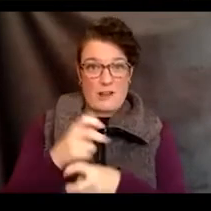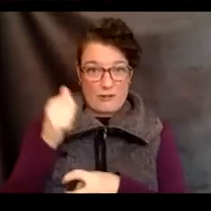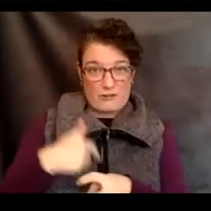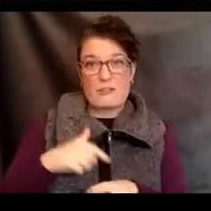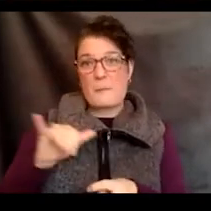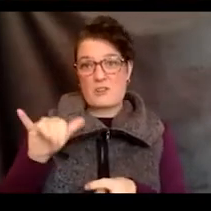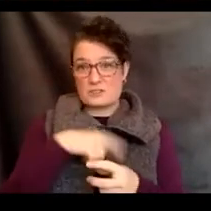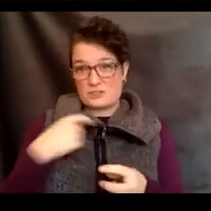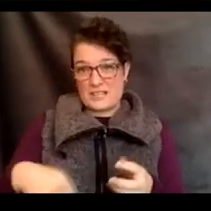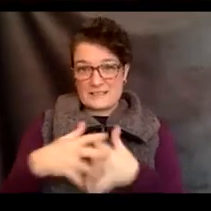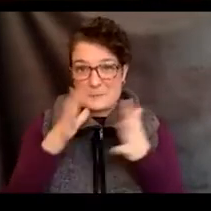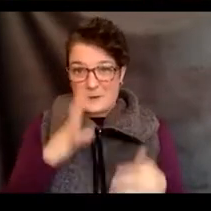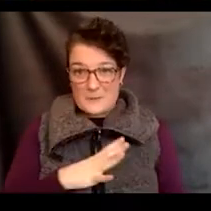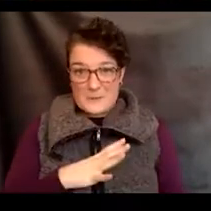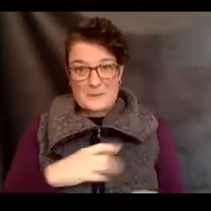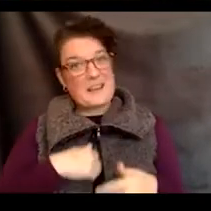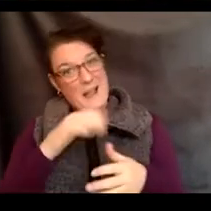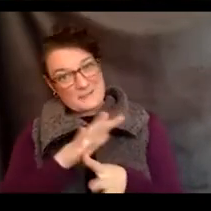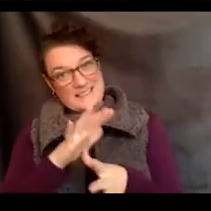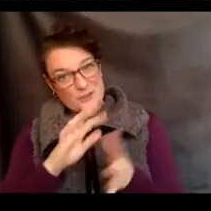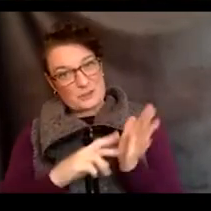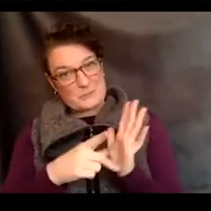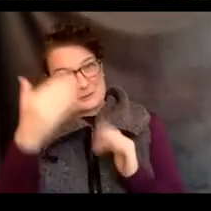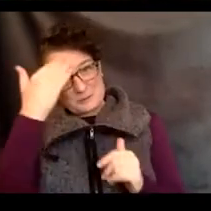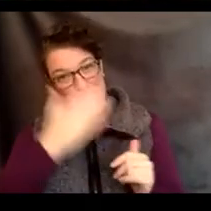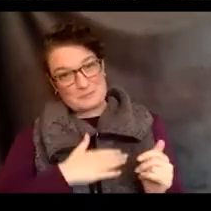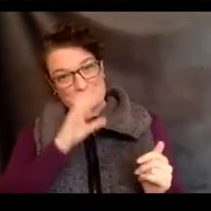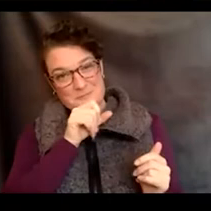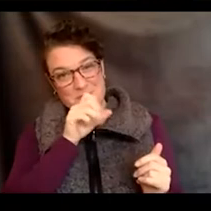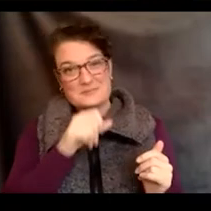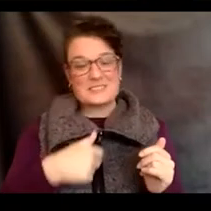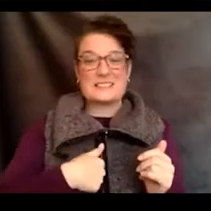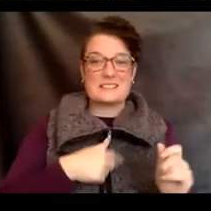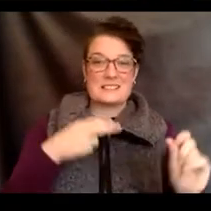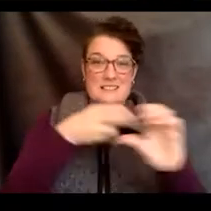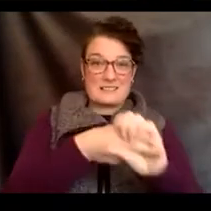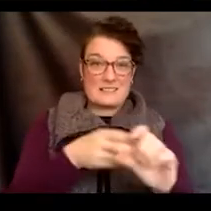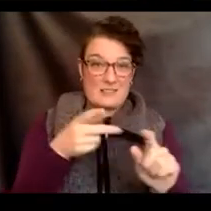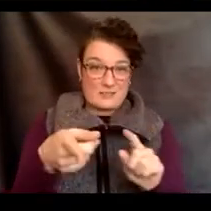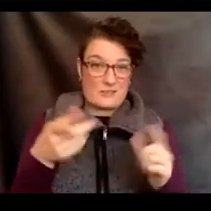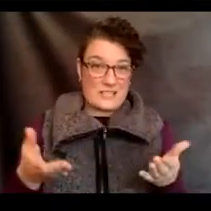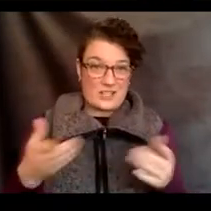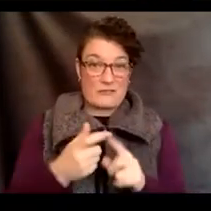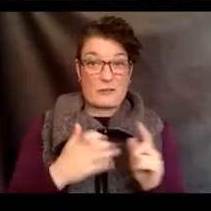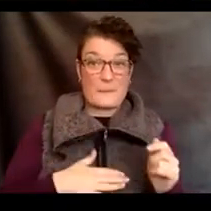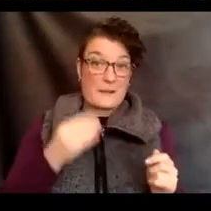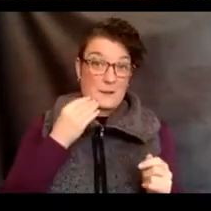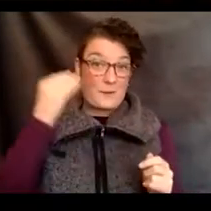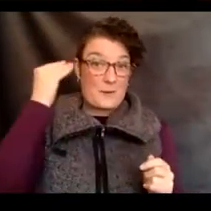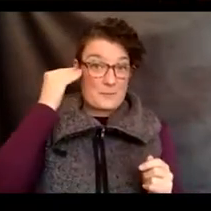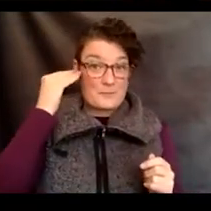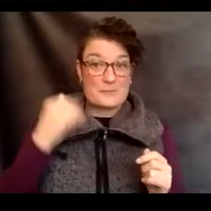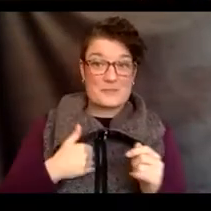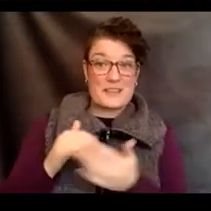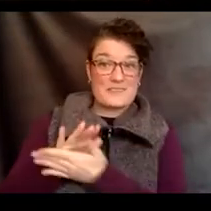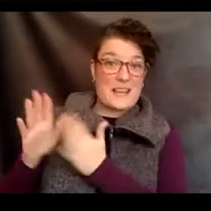woman. I'm a senior, so you know roughly how old I am. I am coming to you from my home. We've got like a little